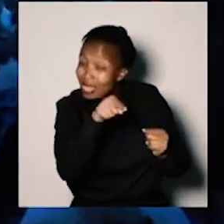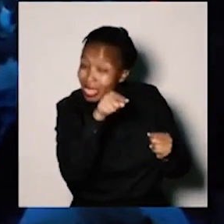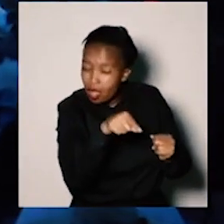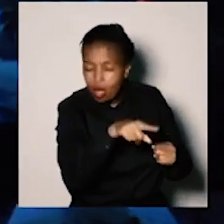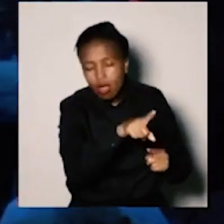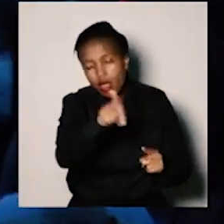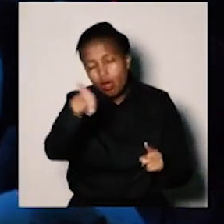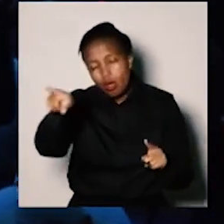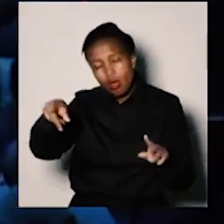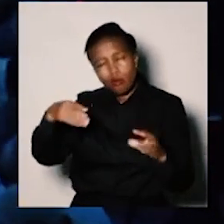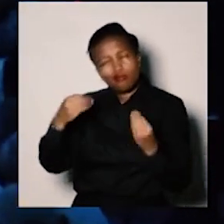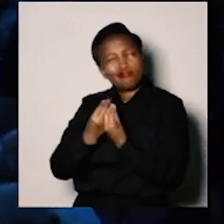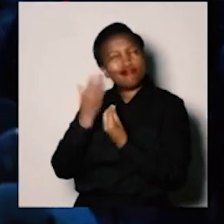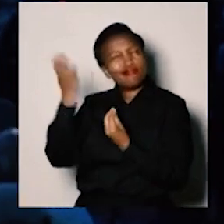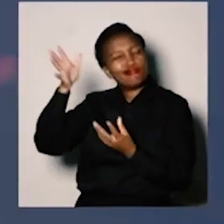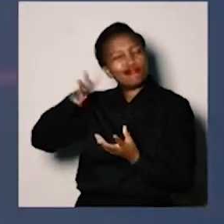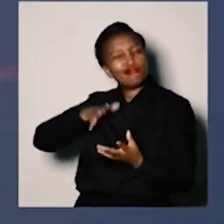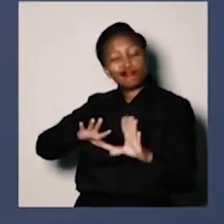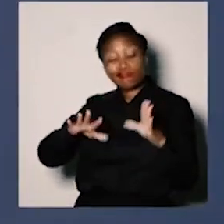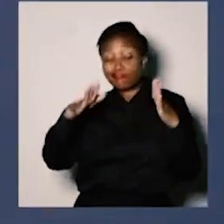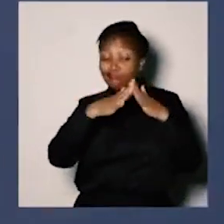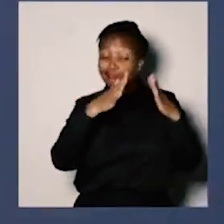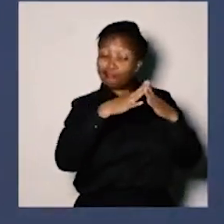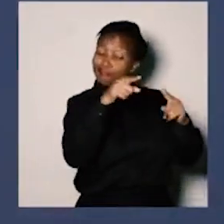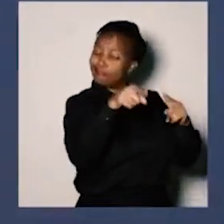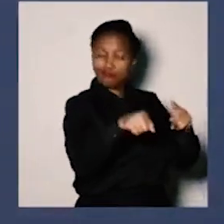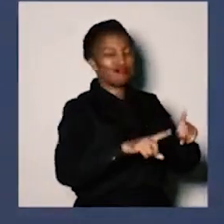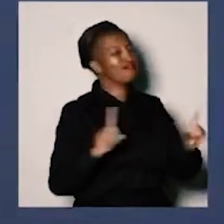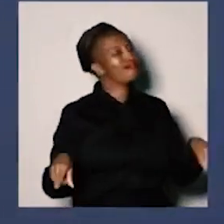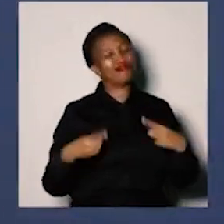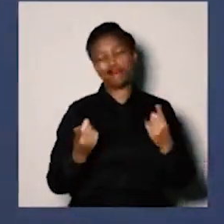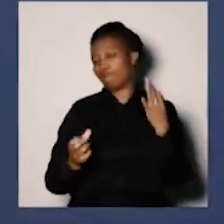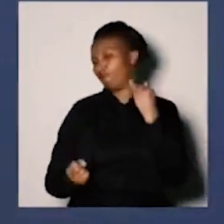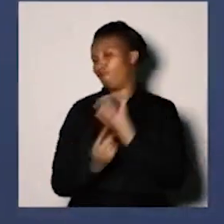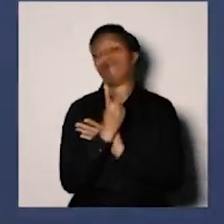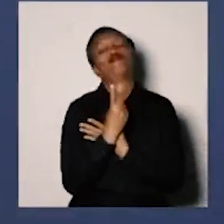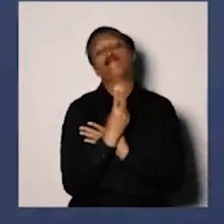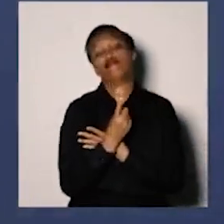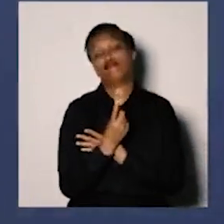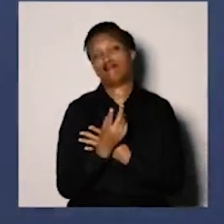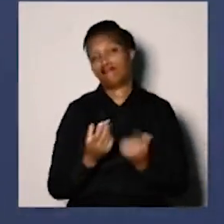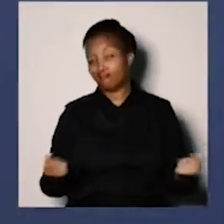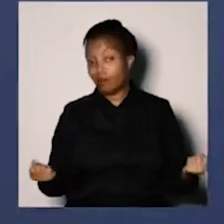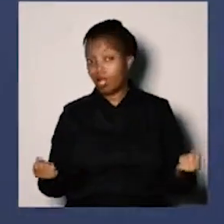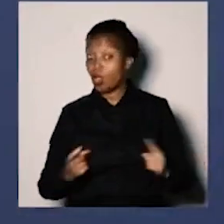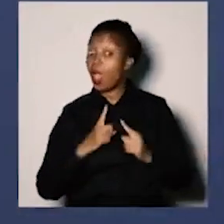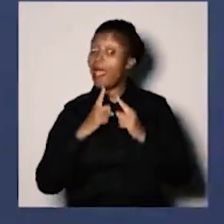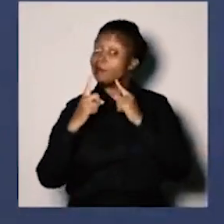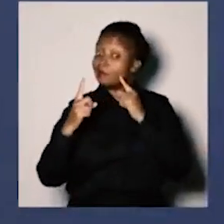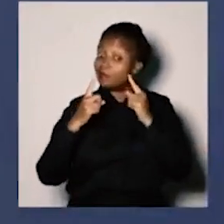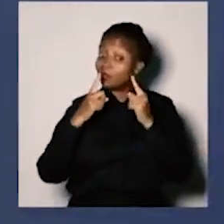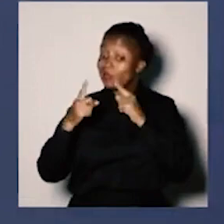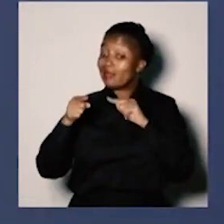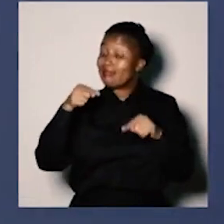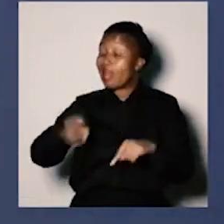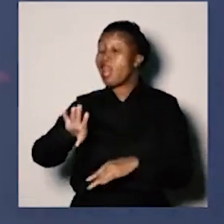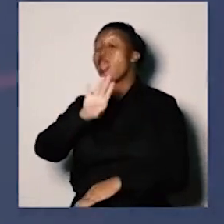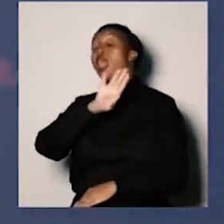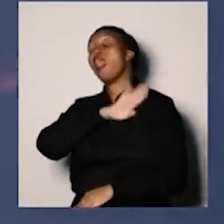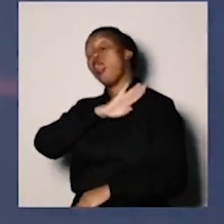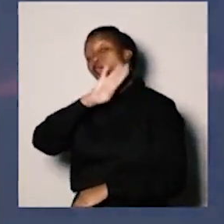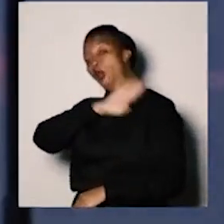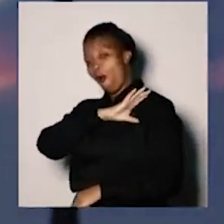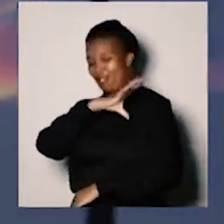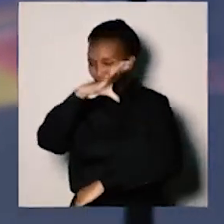all that God wants to do in this church is not going to happen. So I'm talking to you soldiers as your